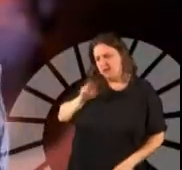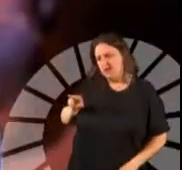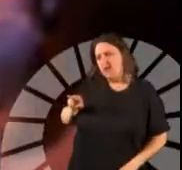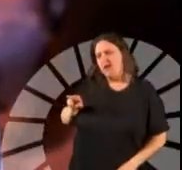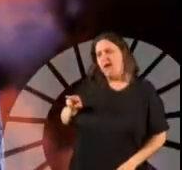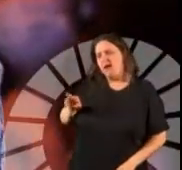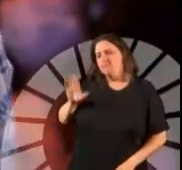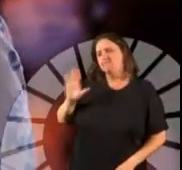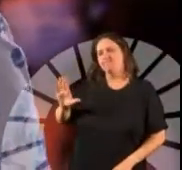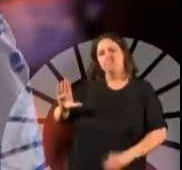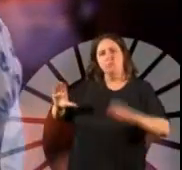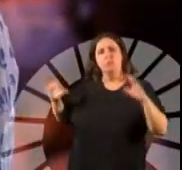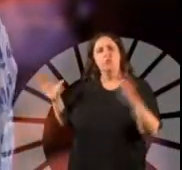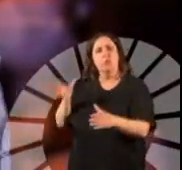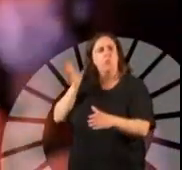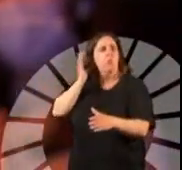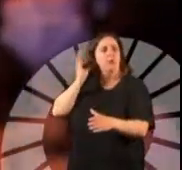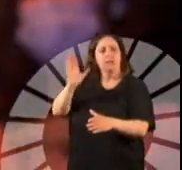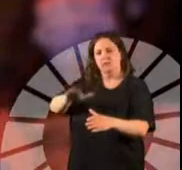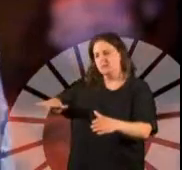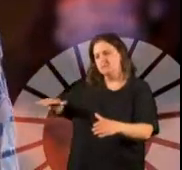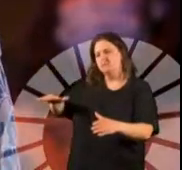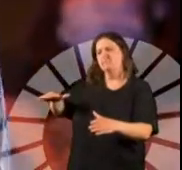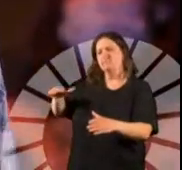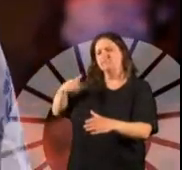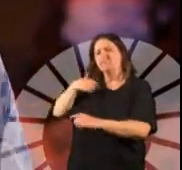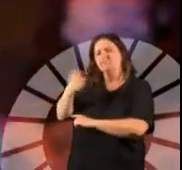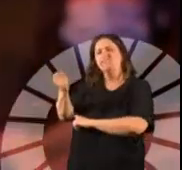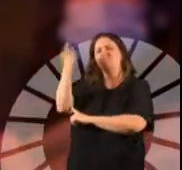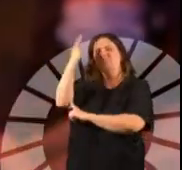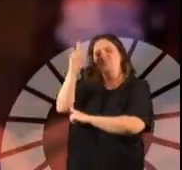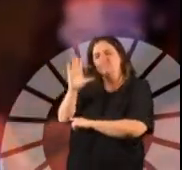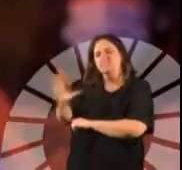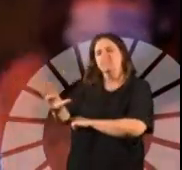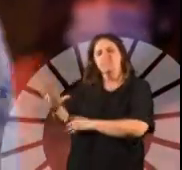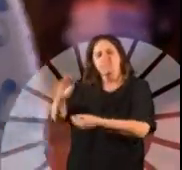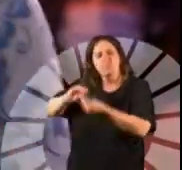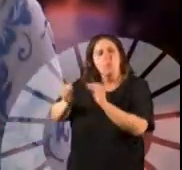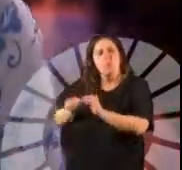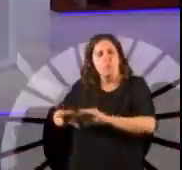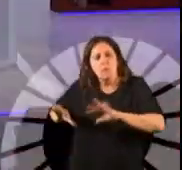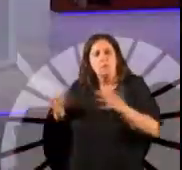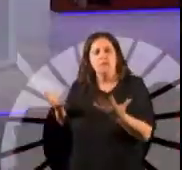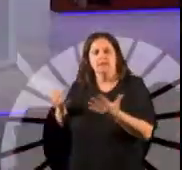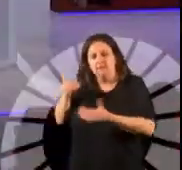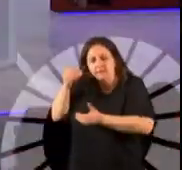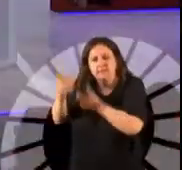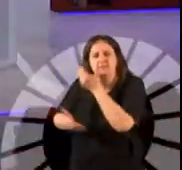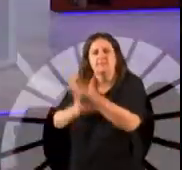and want to be part of the change, of the solution, the effective solutions.